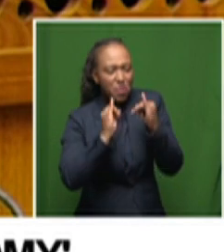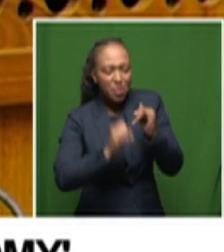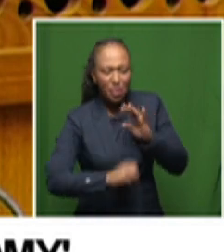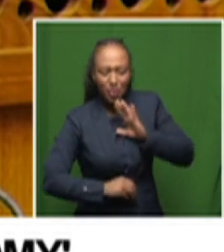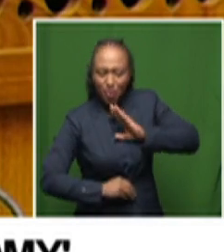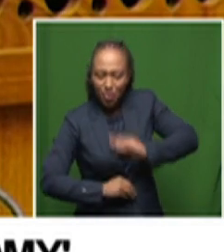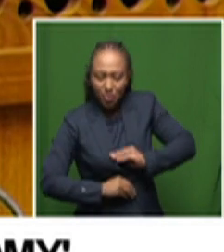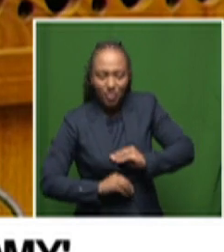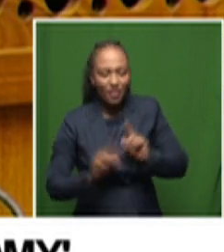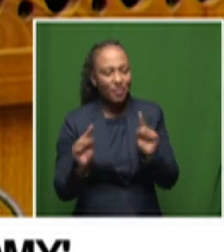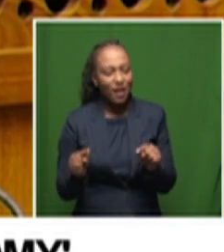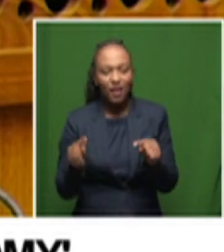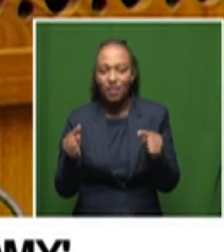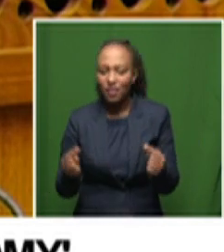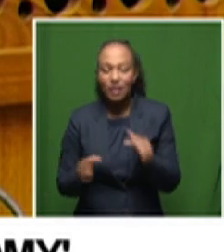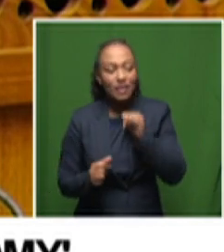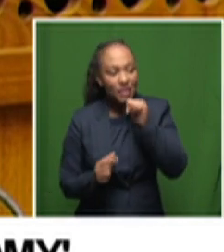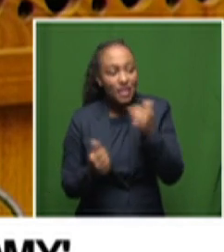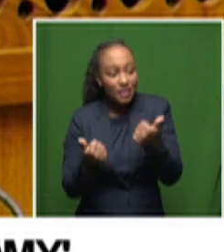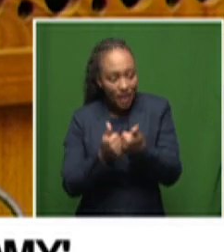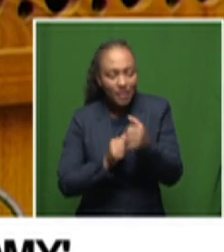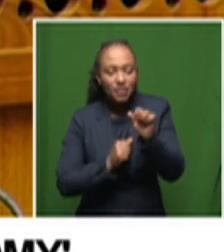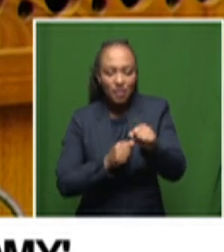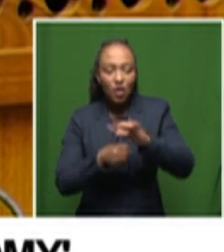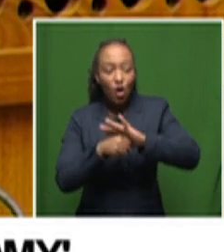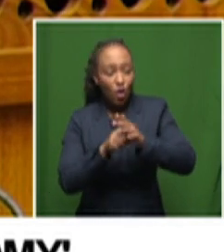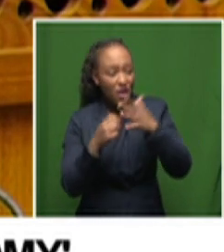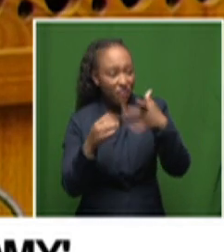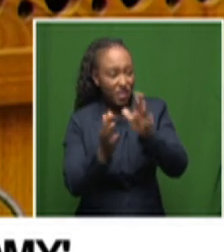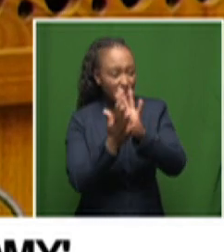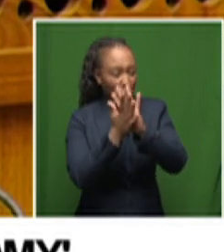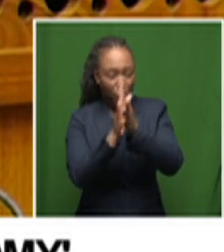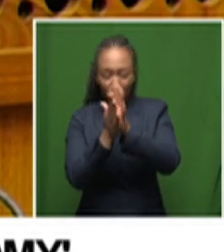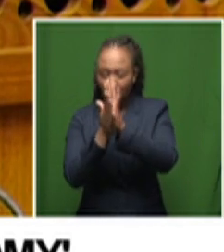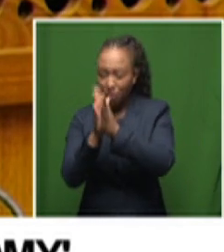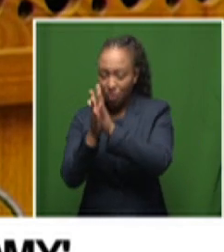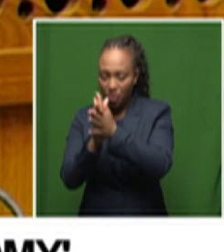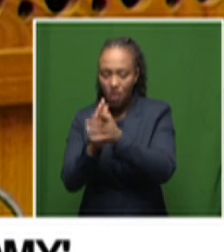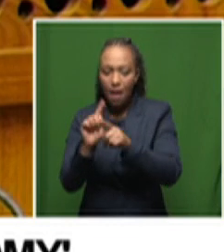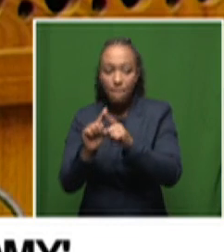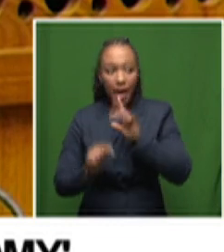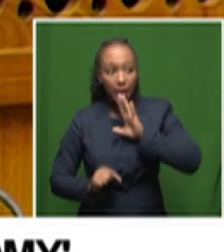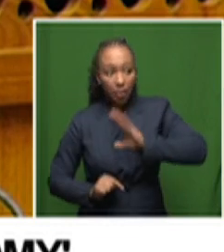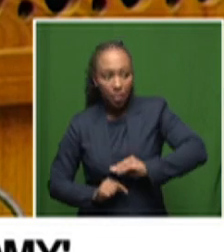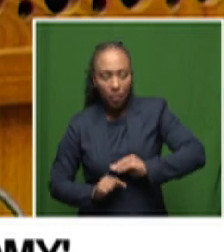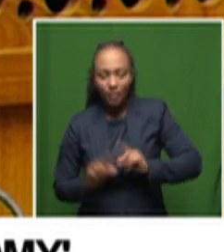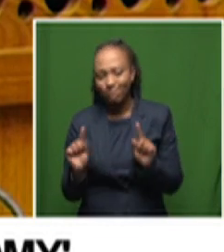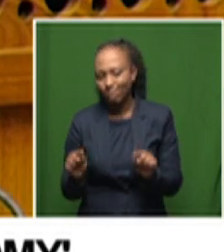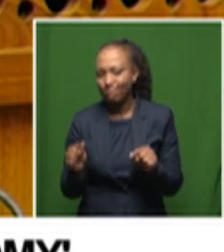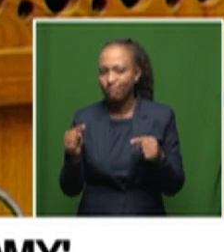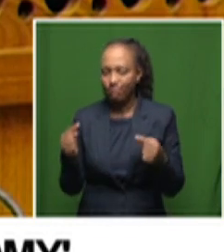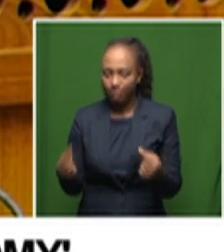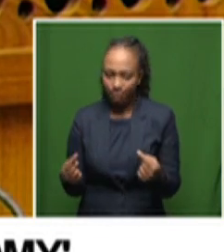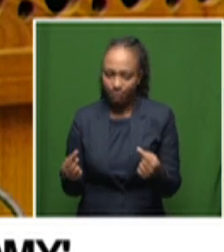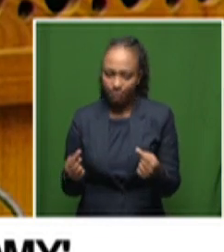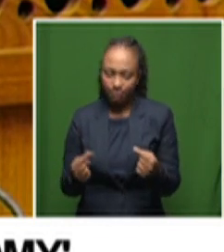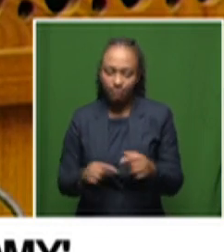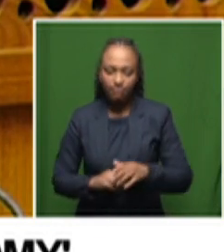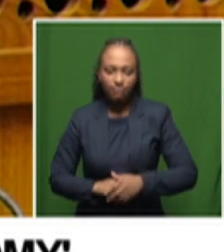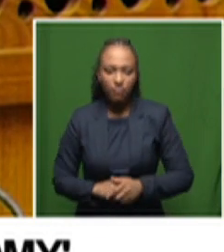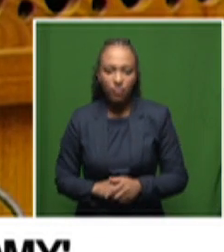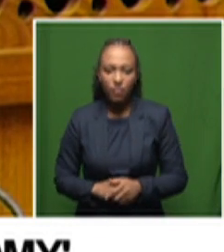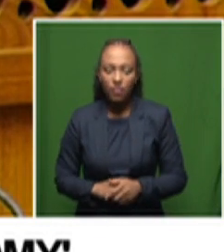despite the challenges of the pandemic. We cannot allow ourselves to